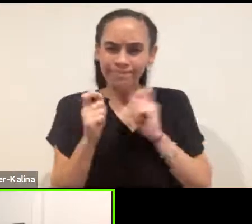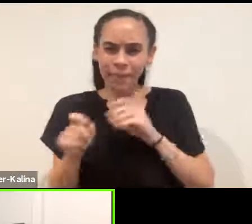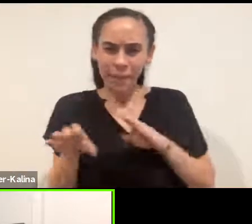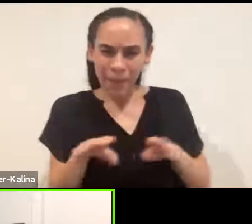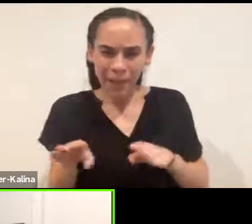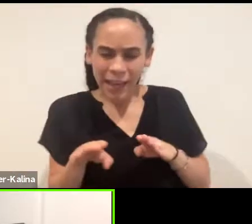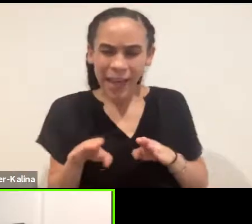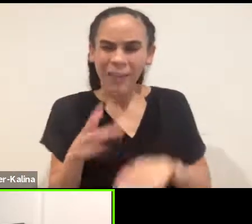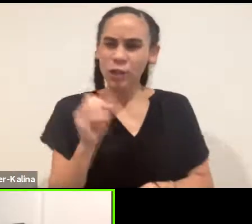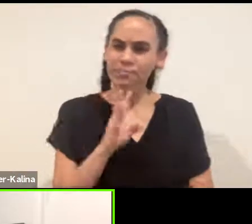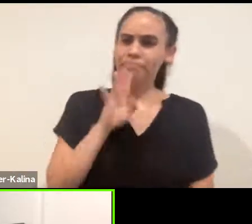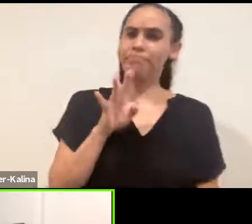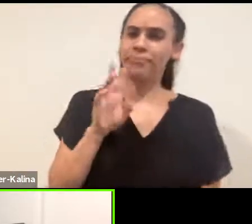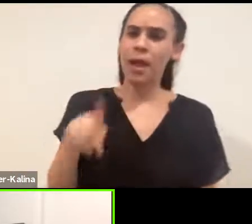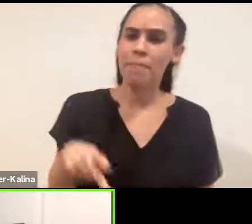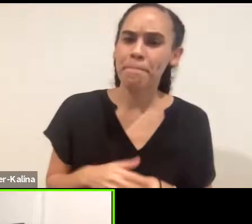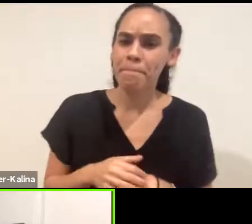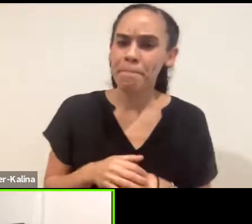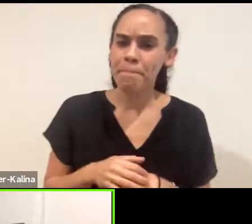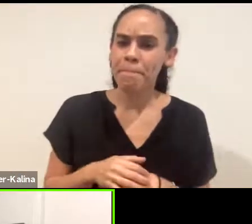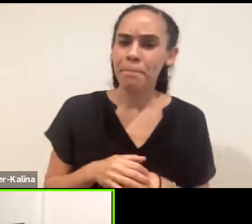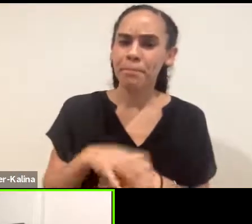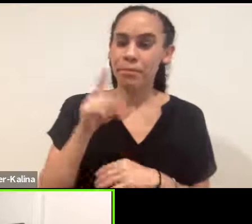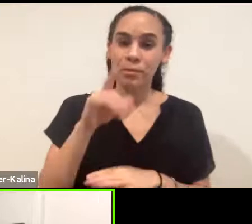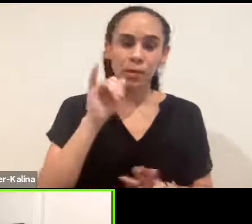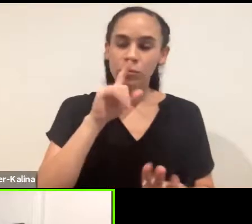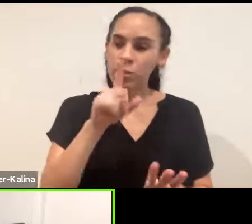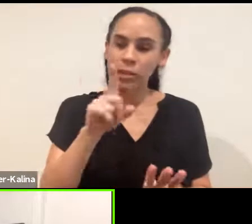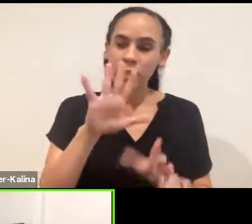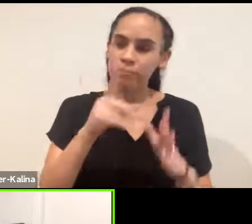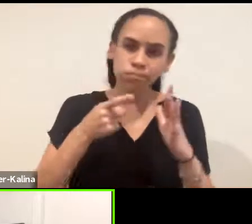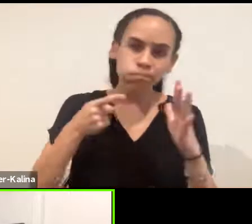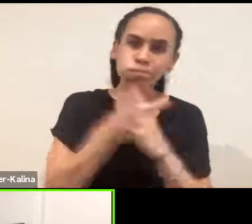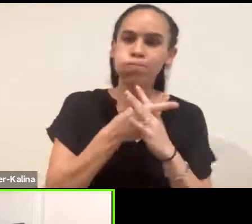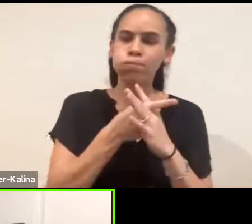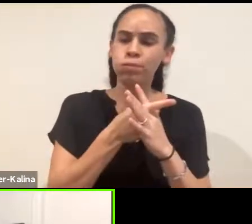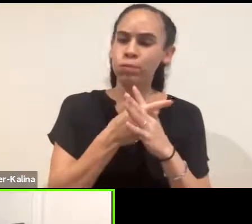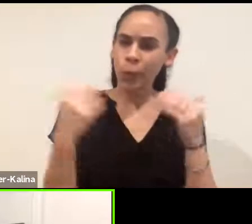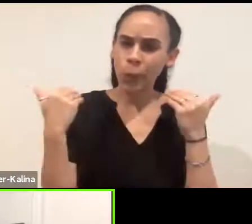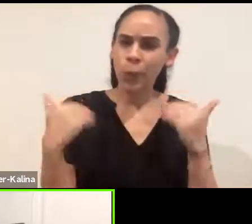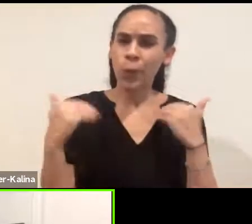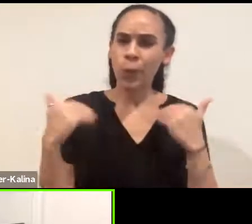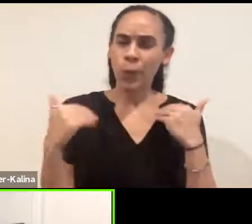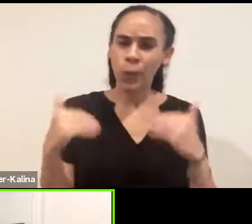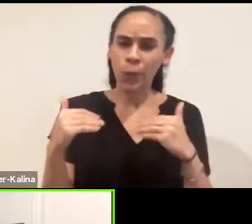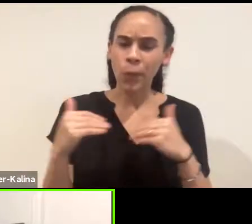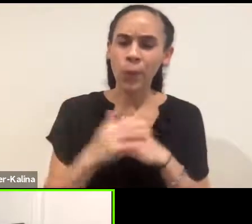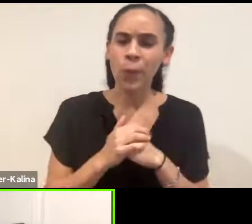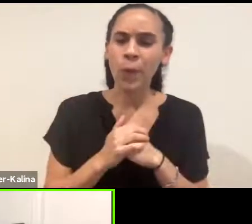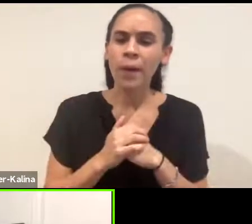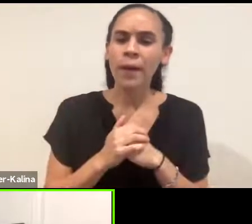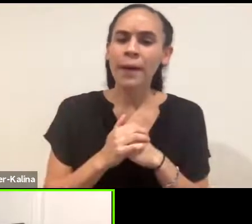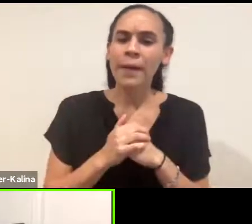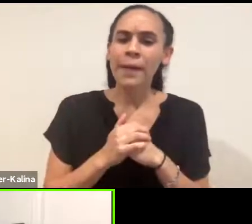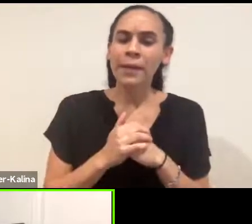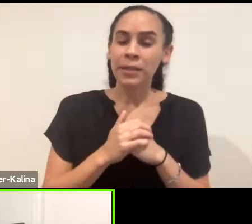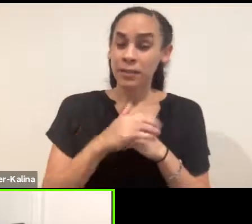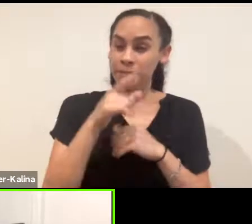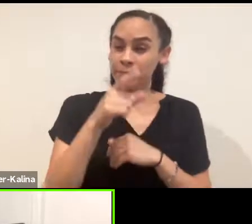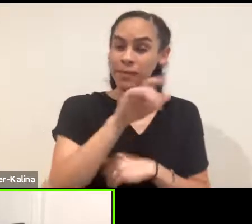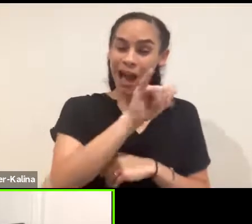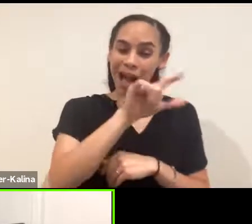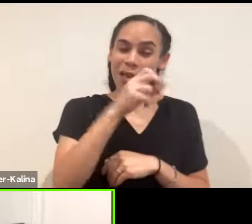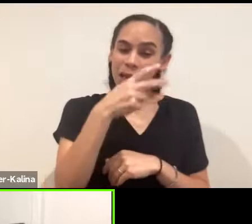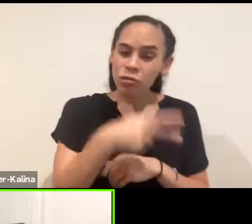book like hits the nail on the head with respect to that. In this context of allyship and in conversations,